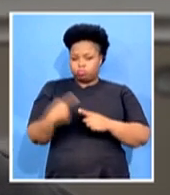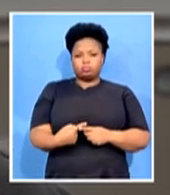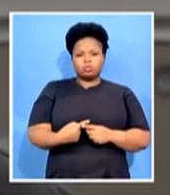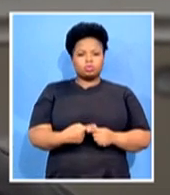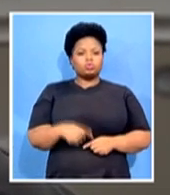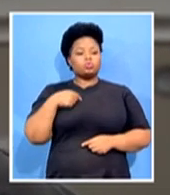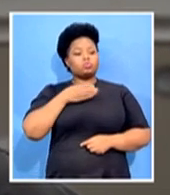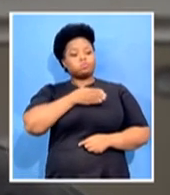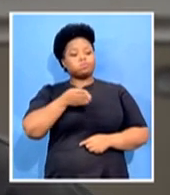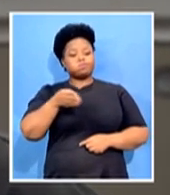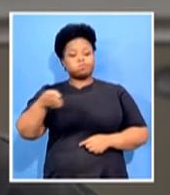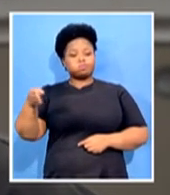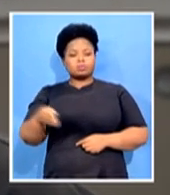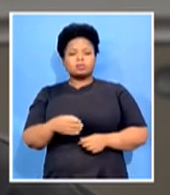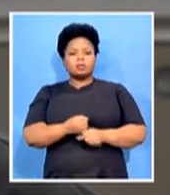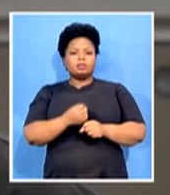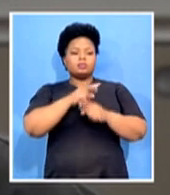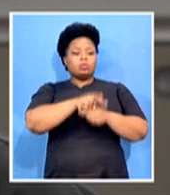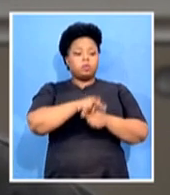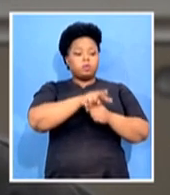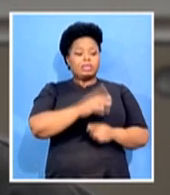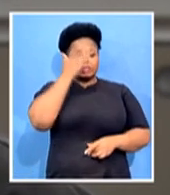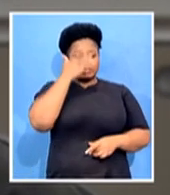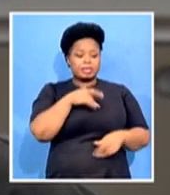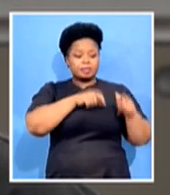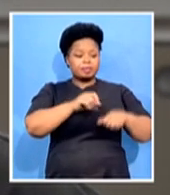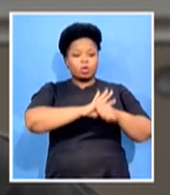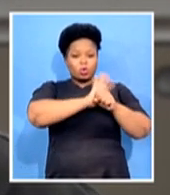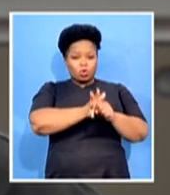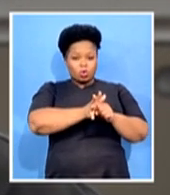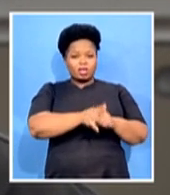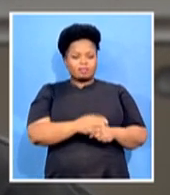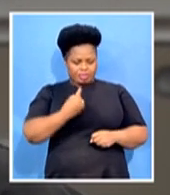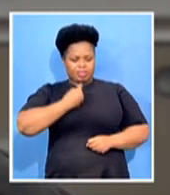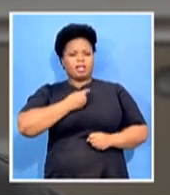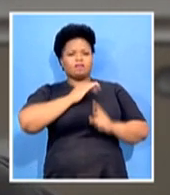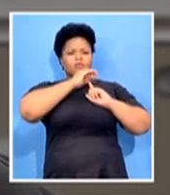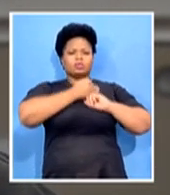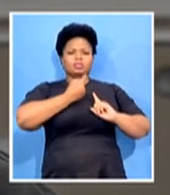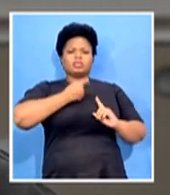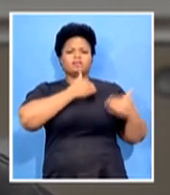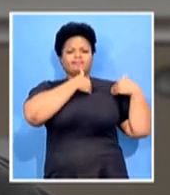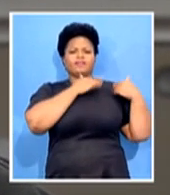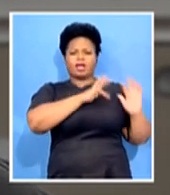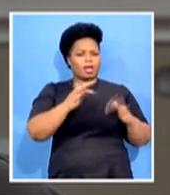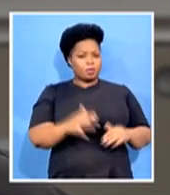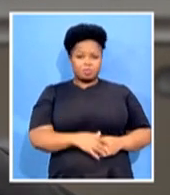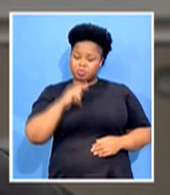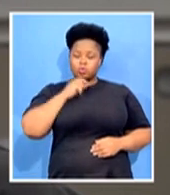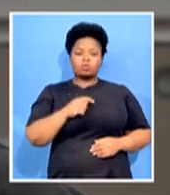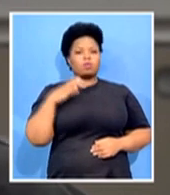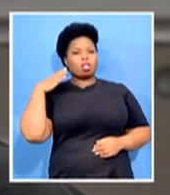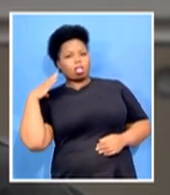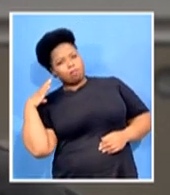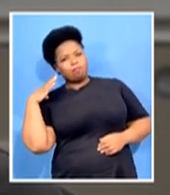while you take care of the general public who's come to ask for assistance. It must have been quite a mammoth task. It was a huge task, and it wasn't just,